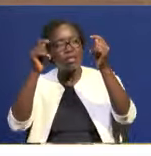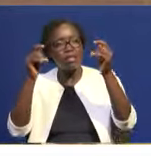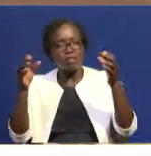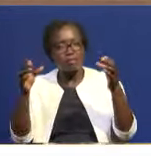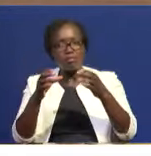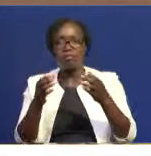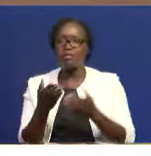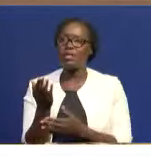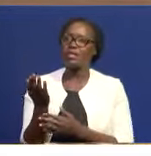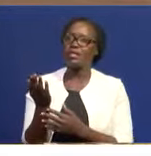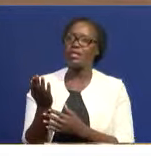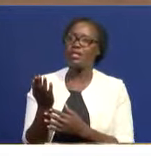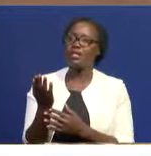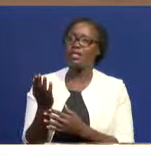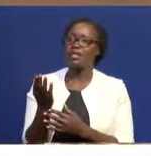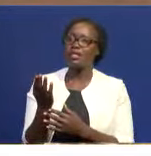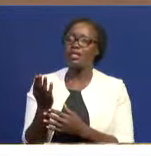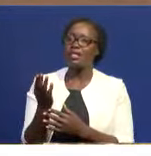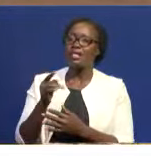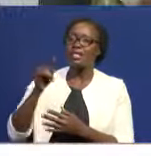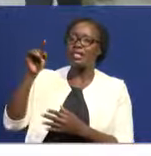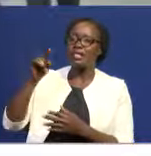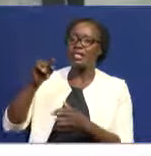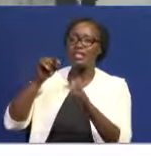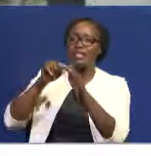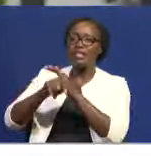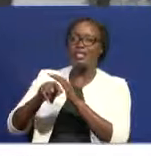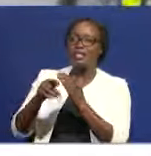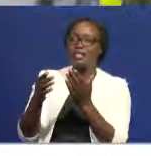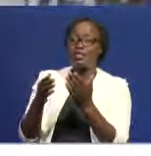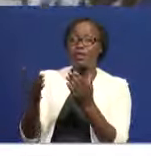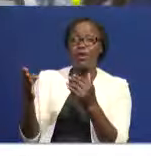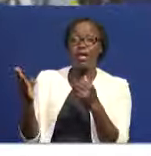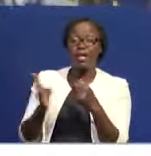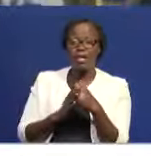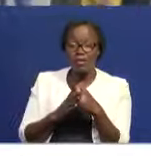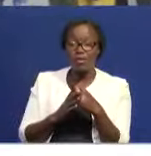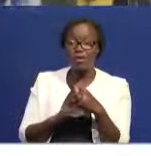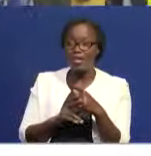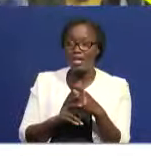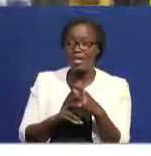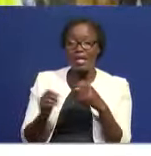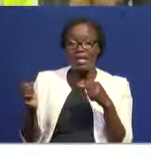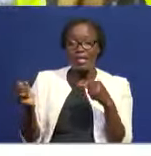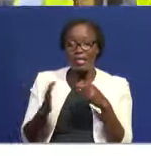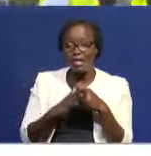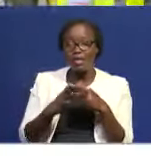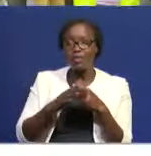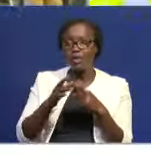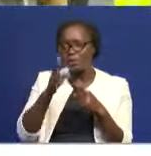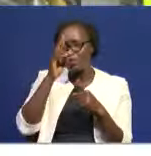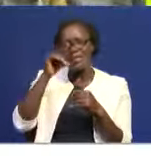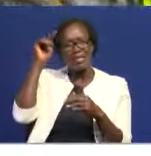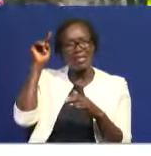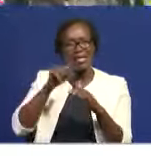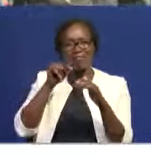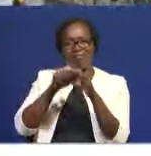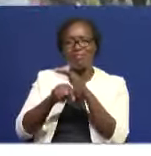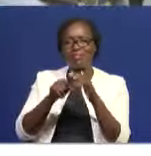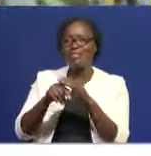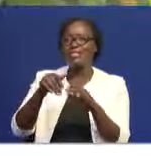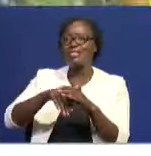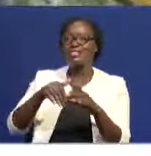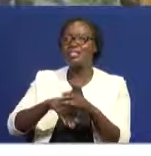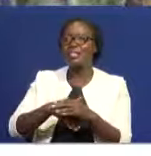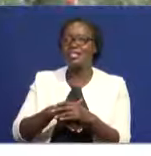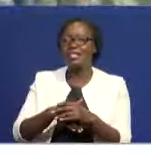congregating. The police are unable to enter because, you know, Kangemi, it is a slum, and the police cannot venture inside this